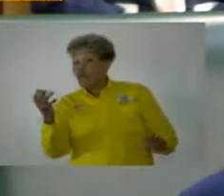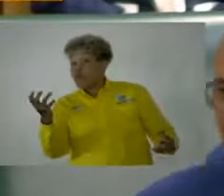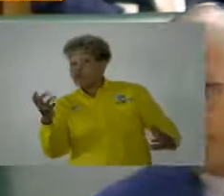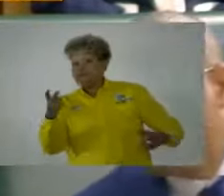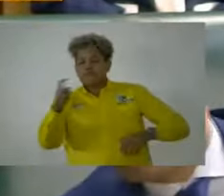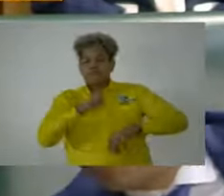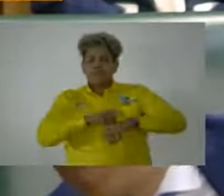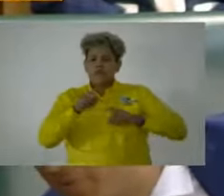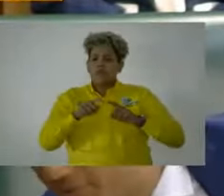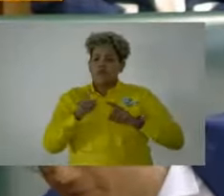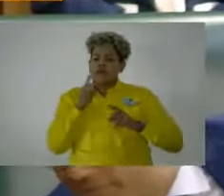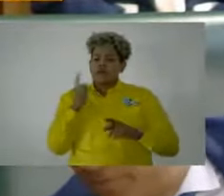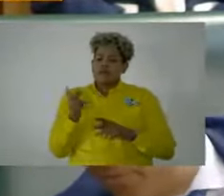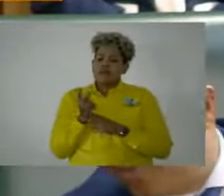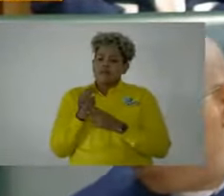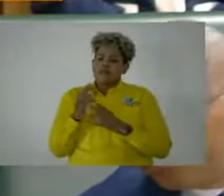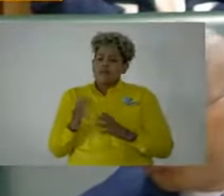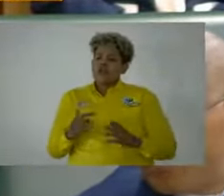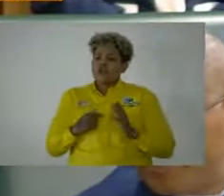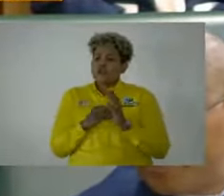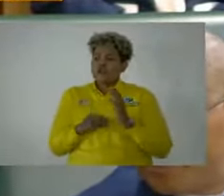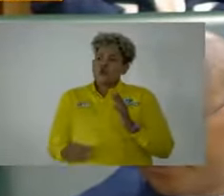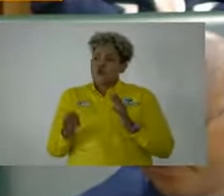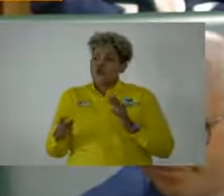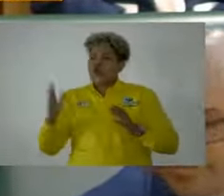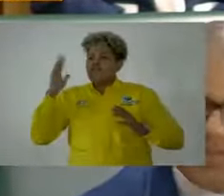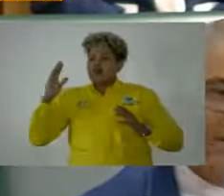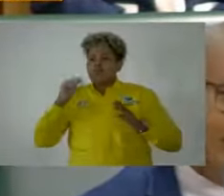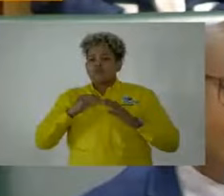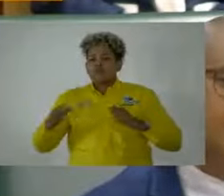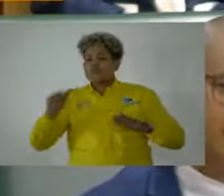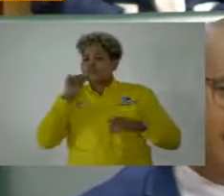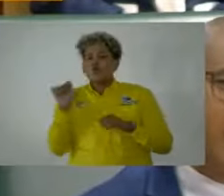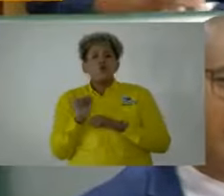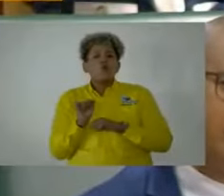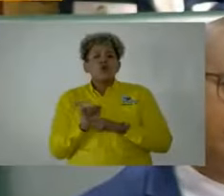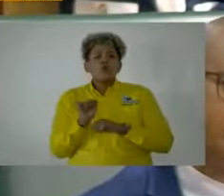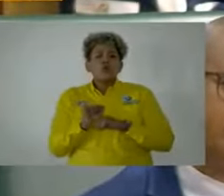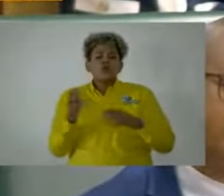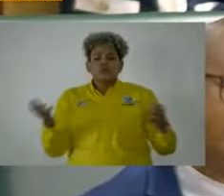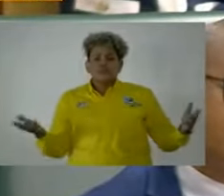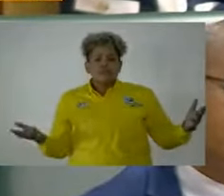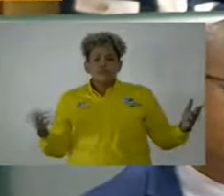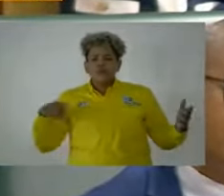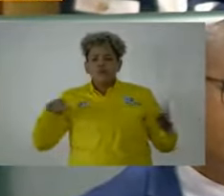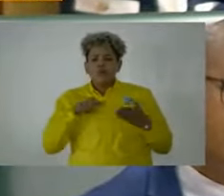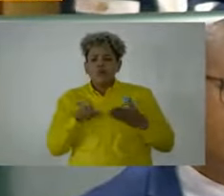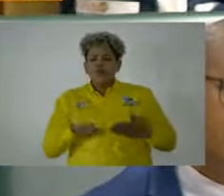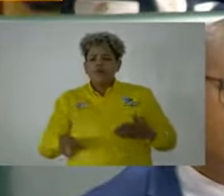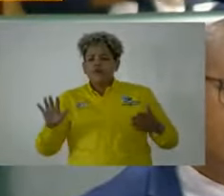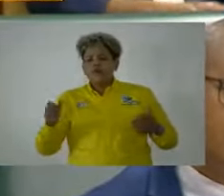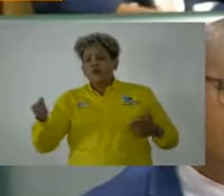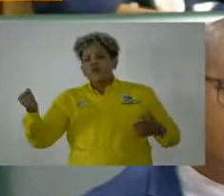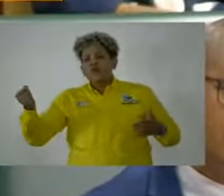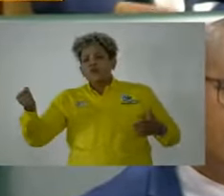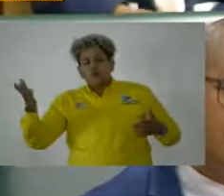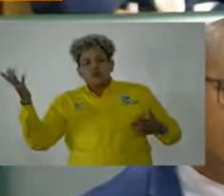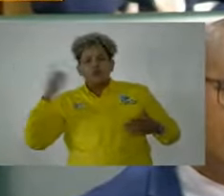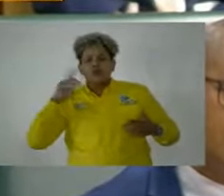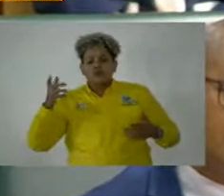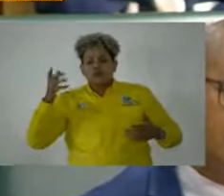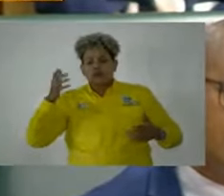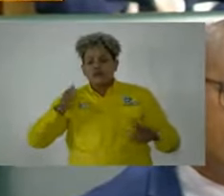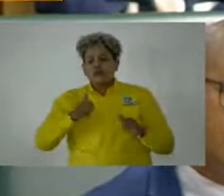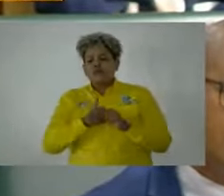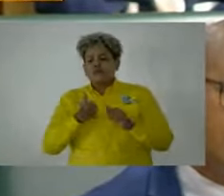So that in times when the borrower, the student or former student is not working, those payments are deferred and tagged to the